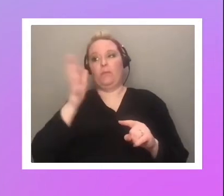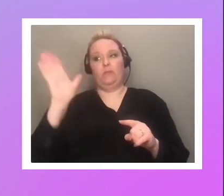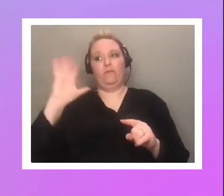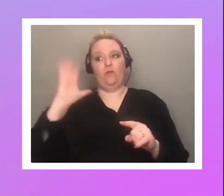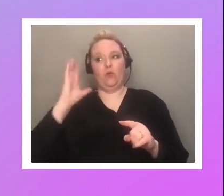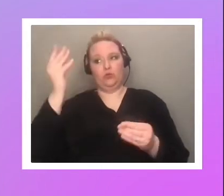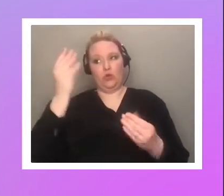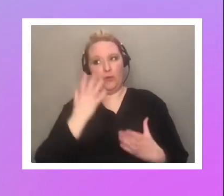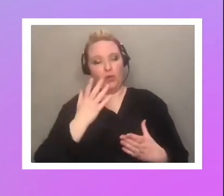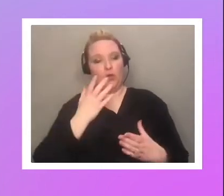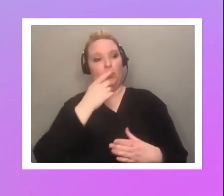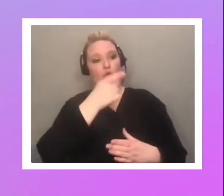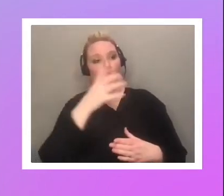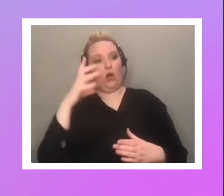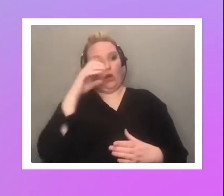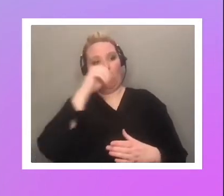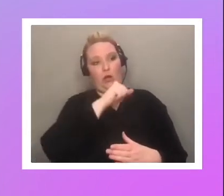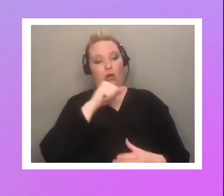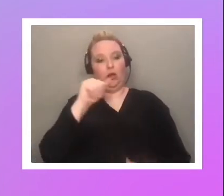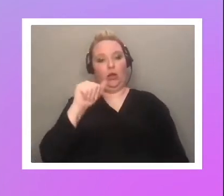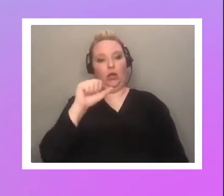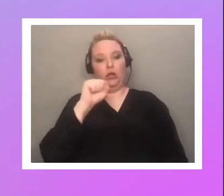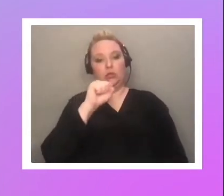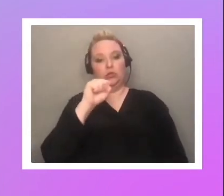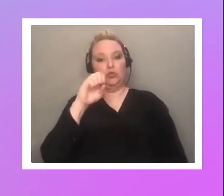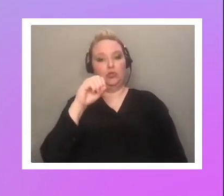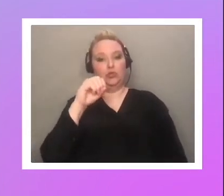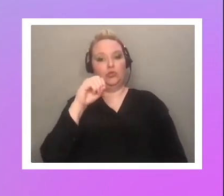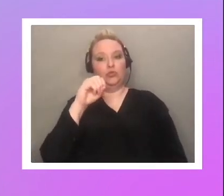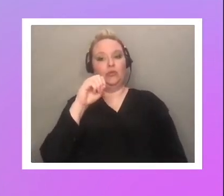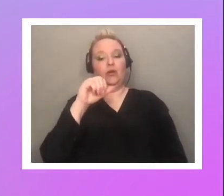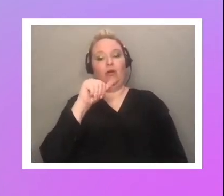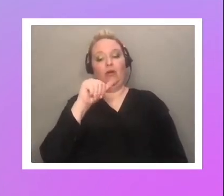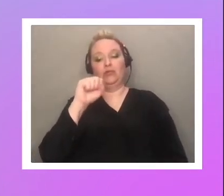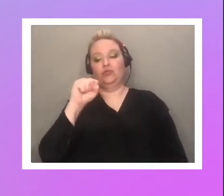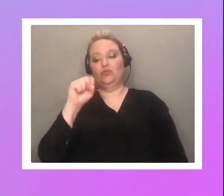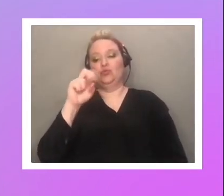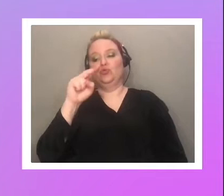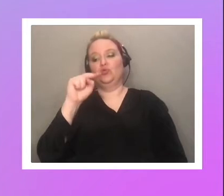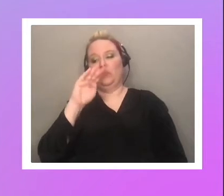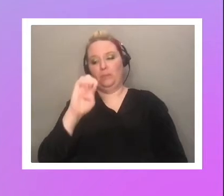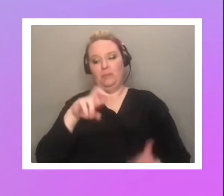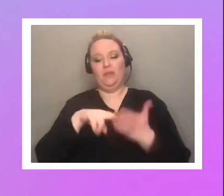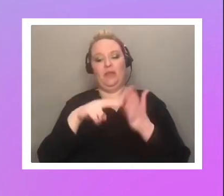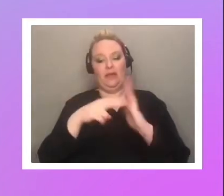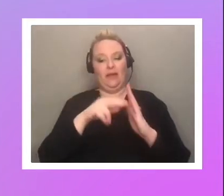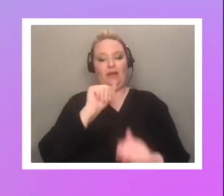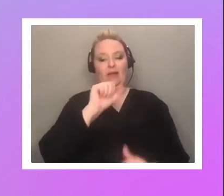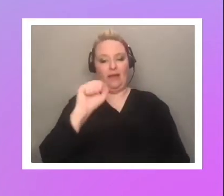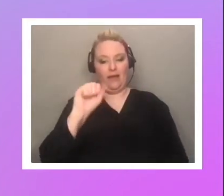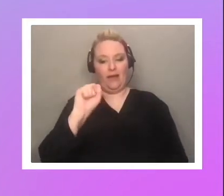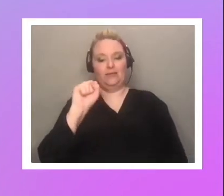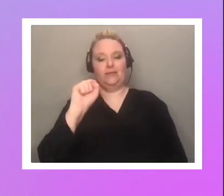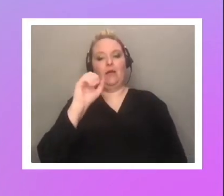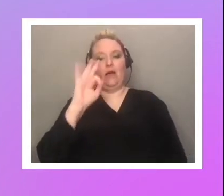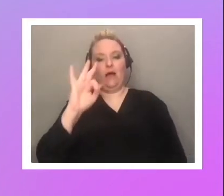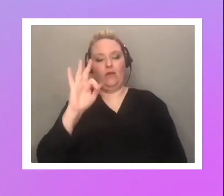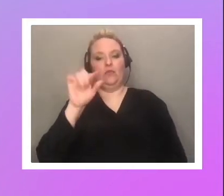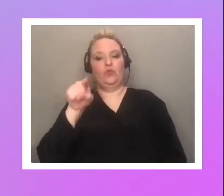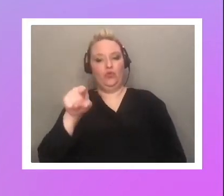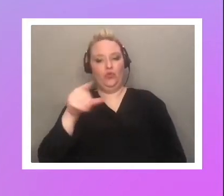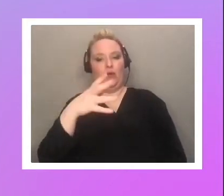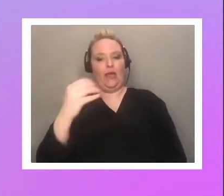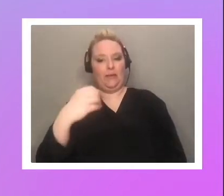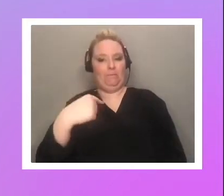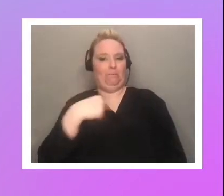you assume, you make a out of me and you. So, but its biggest benefit is that it's one